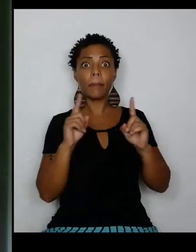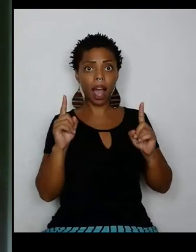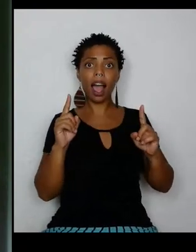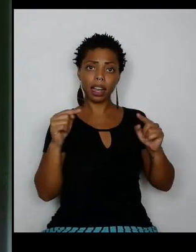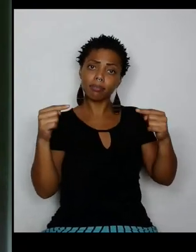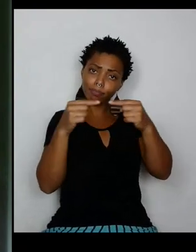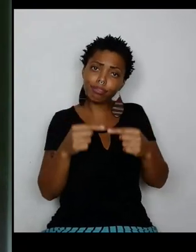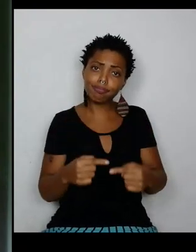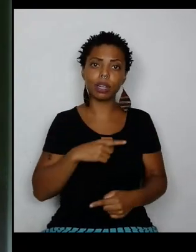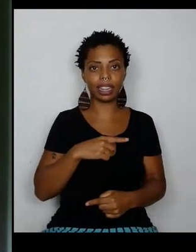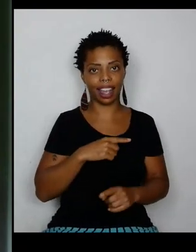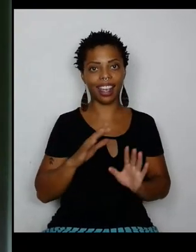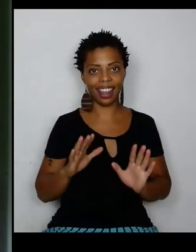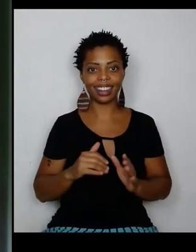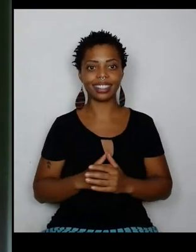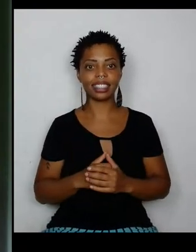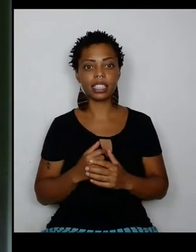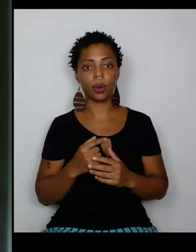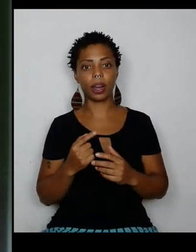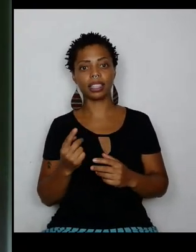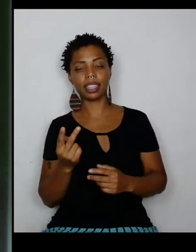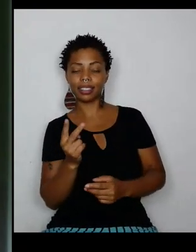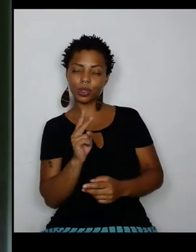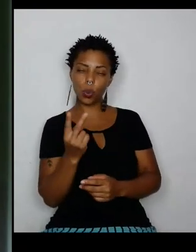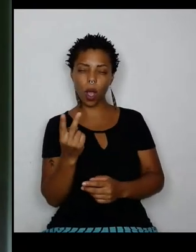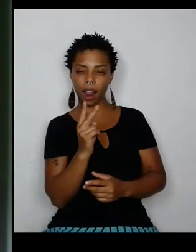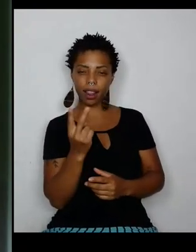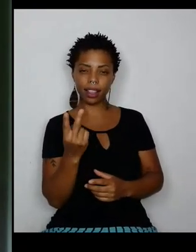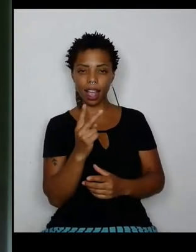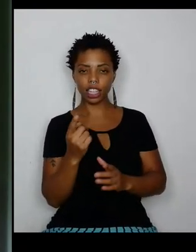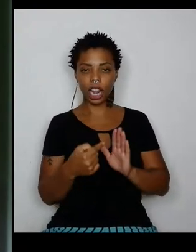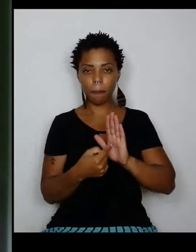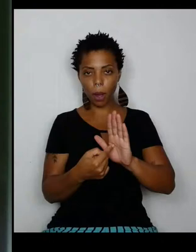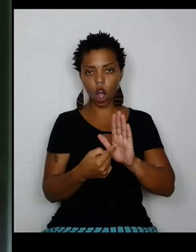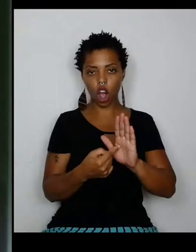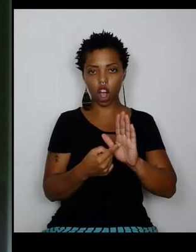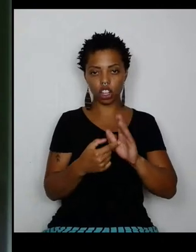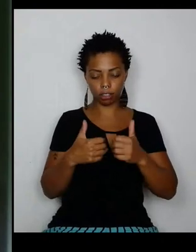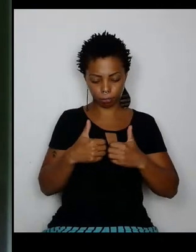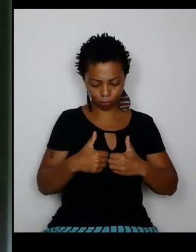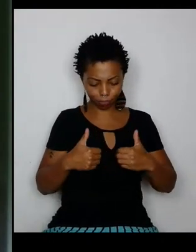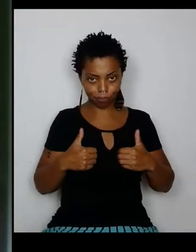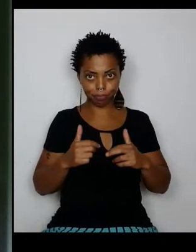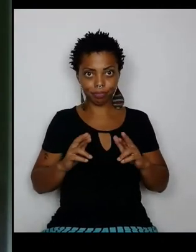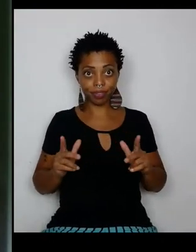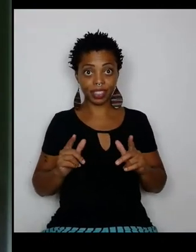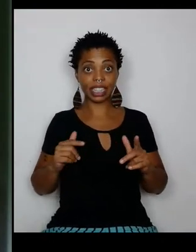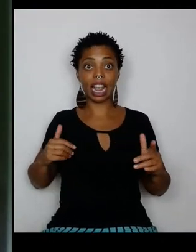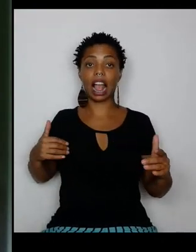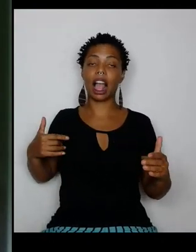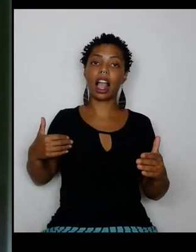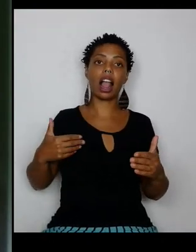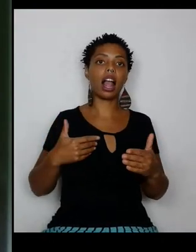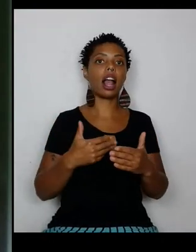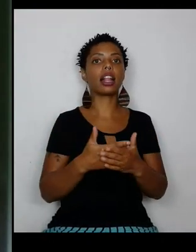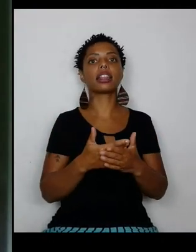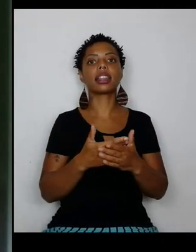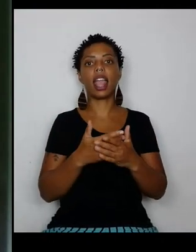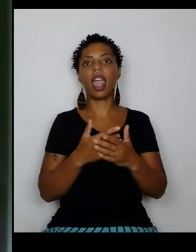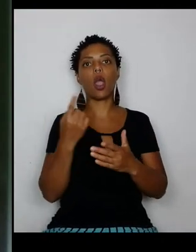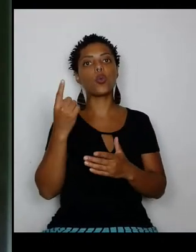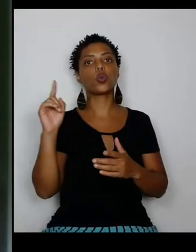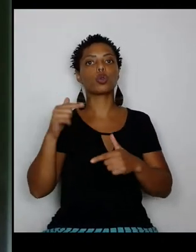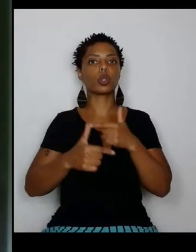foregrounds from the get-go and up until his last work that he is between being civilized and